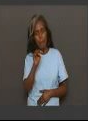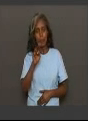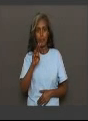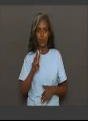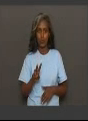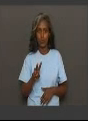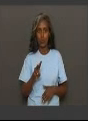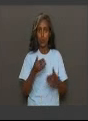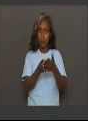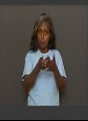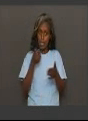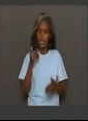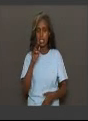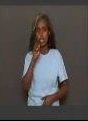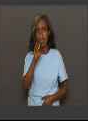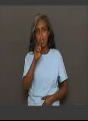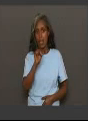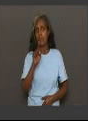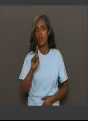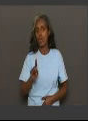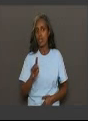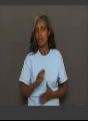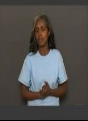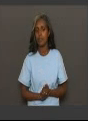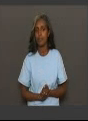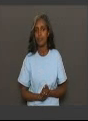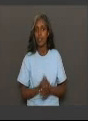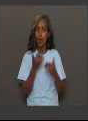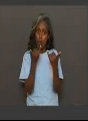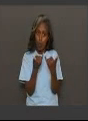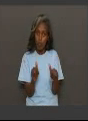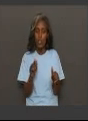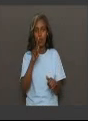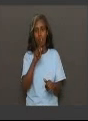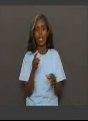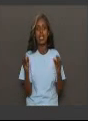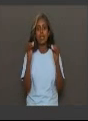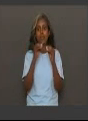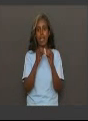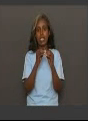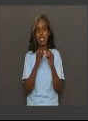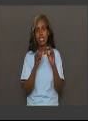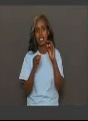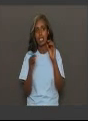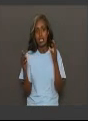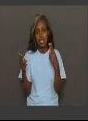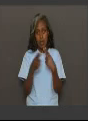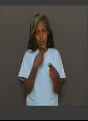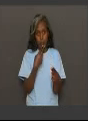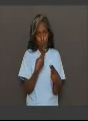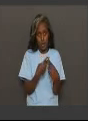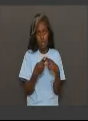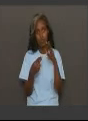m2 minus m1 over 1 plus the